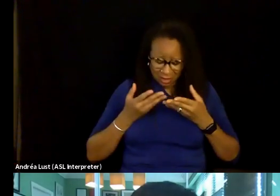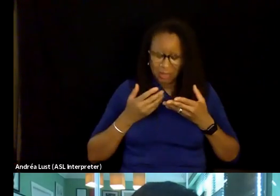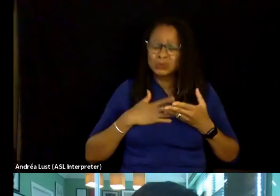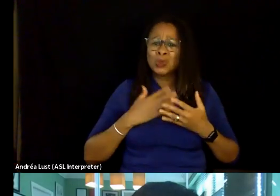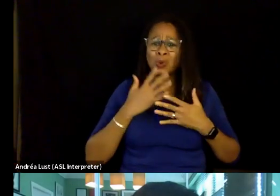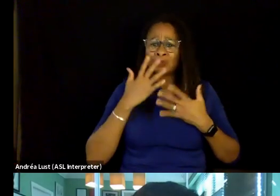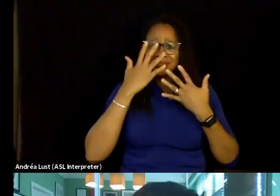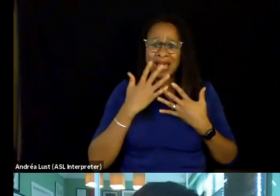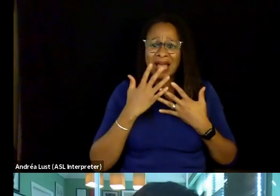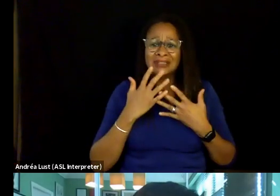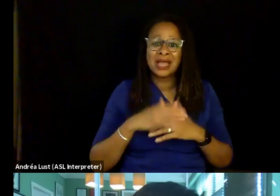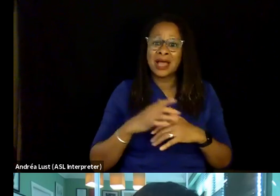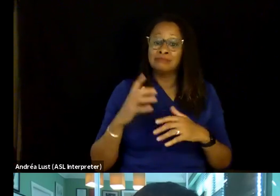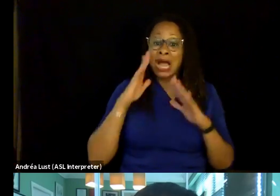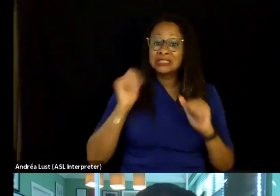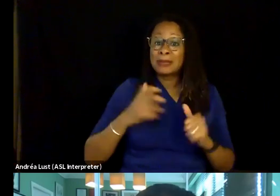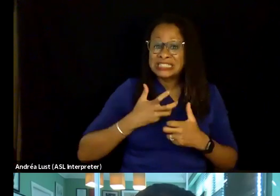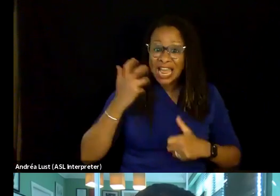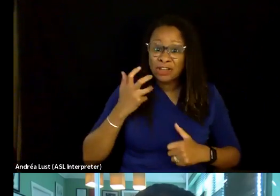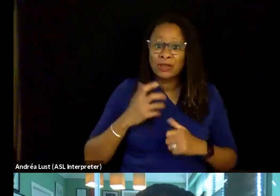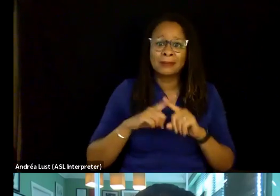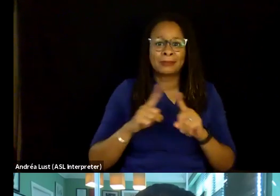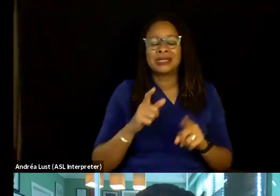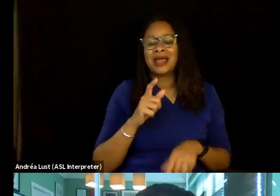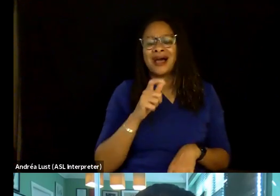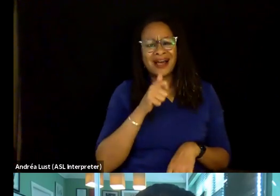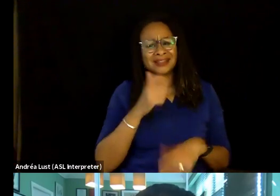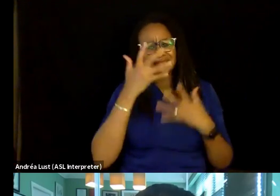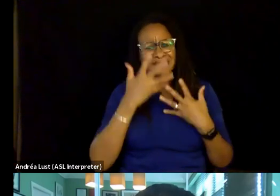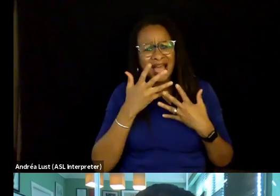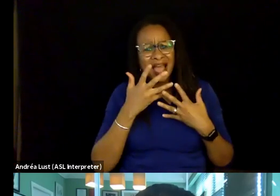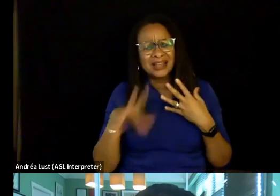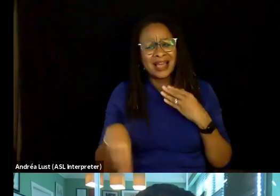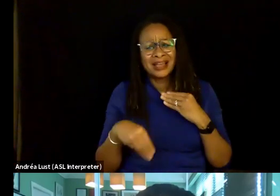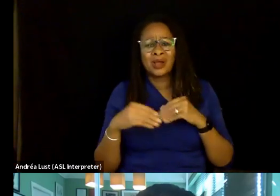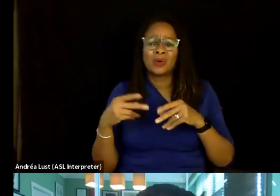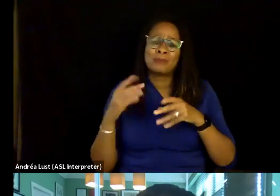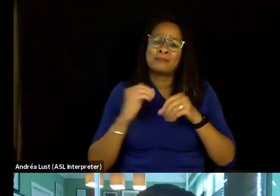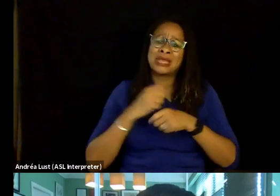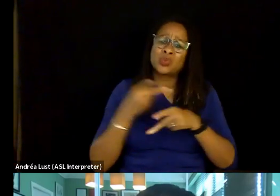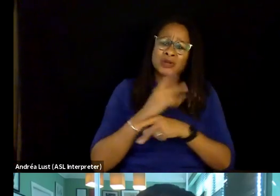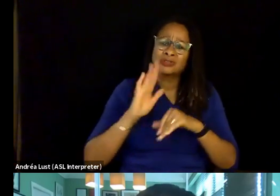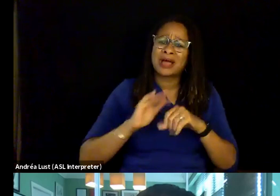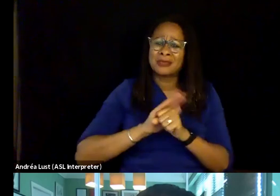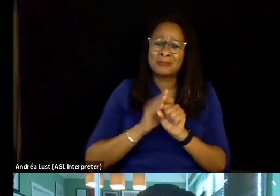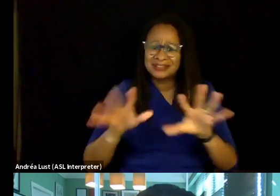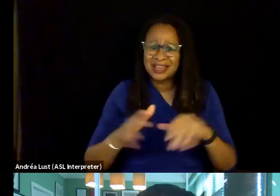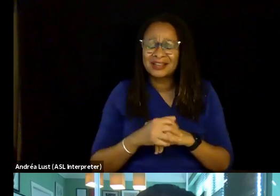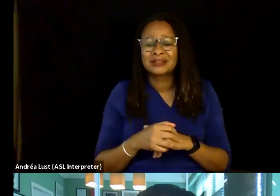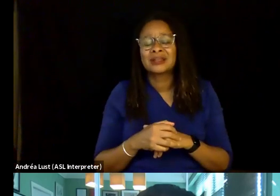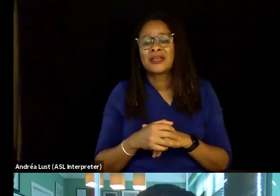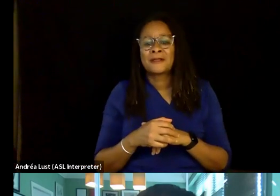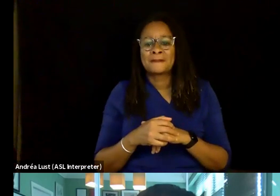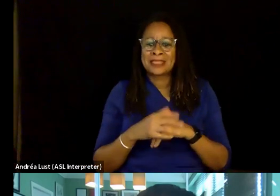anger. Anger I expected, but not the sadness, right? Compounded, of course, by the fact of pandemic, everyone was locked down. But